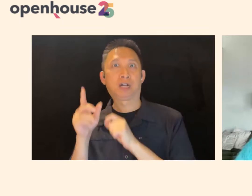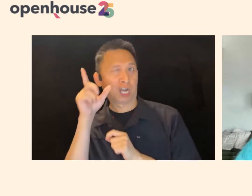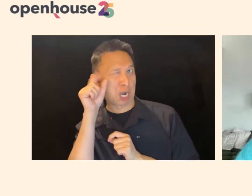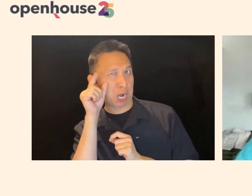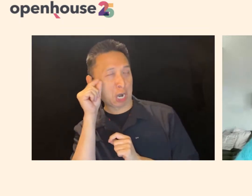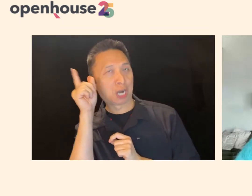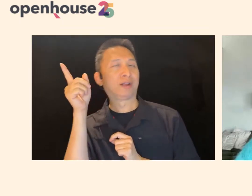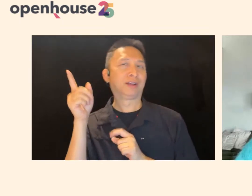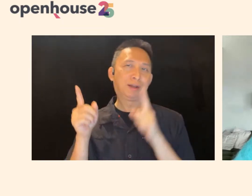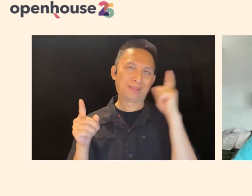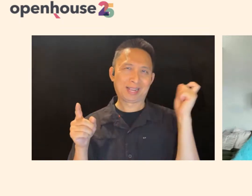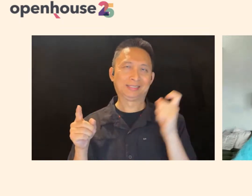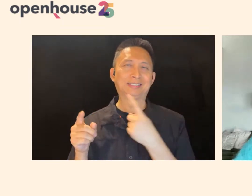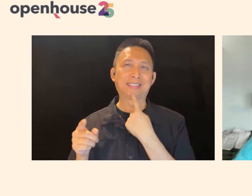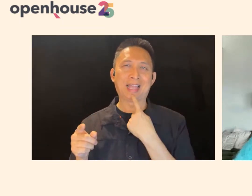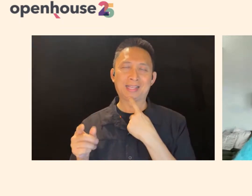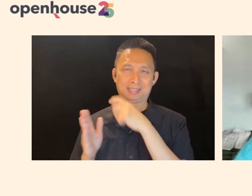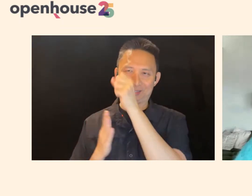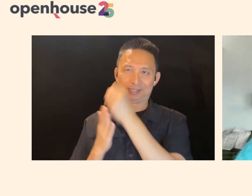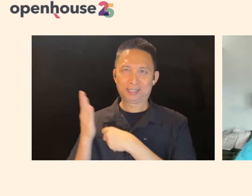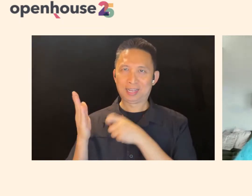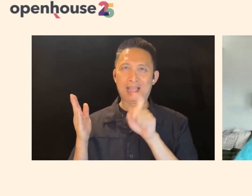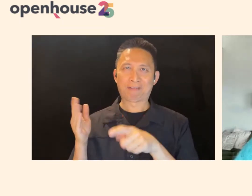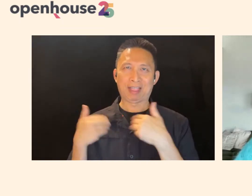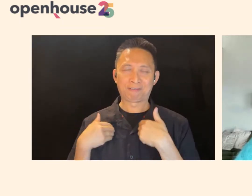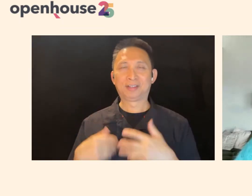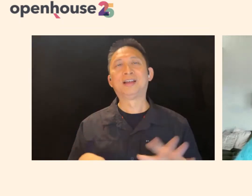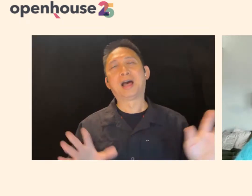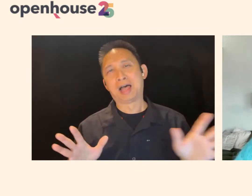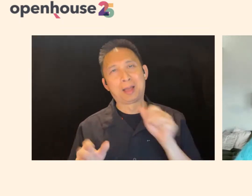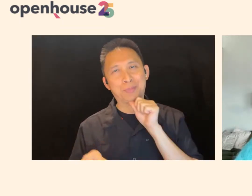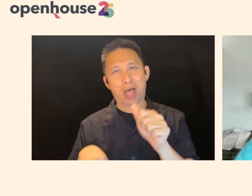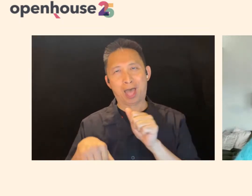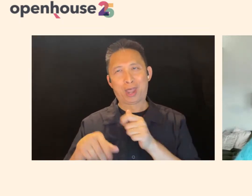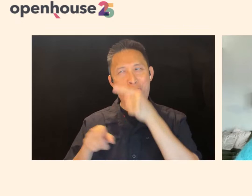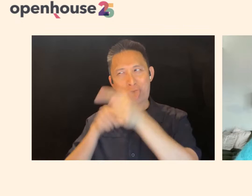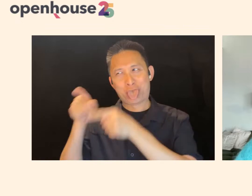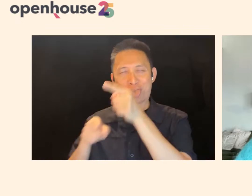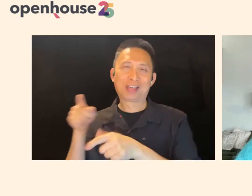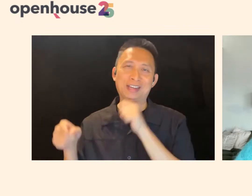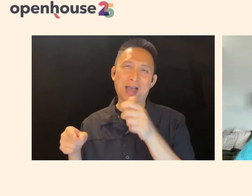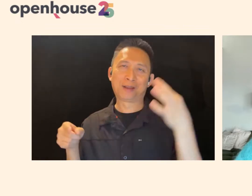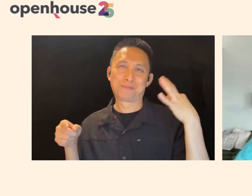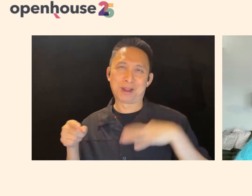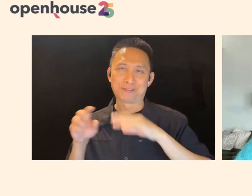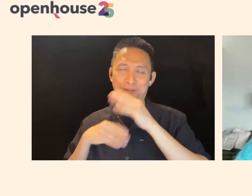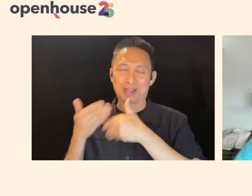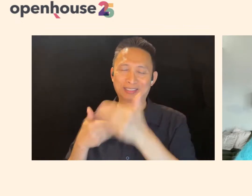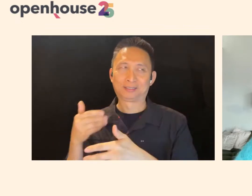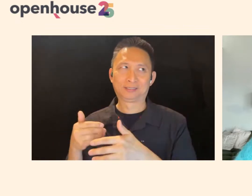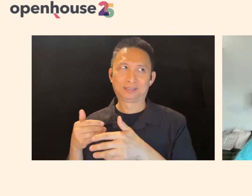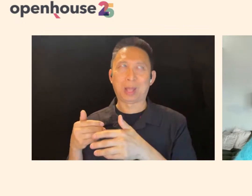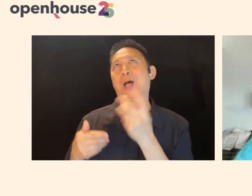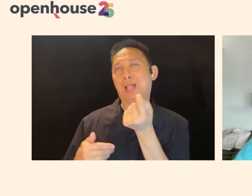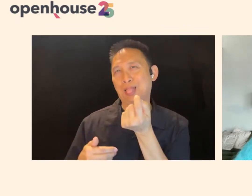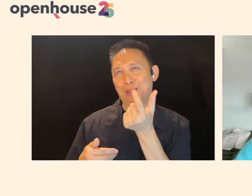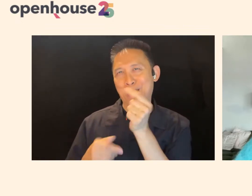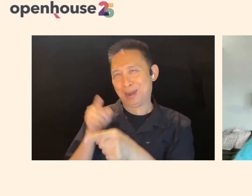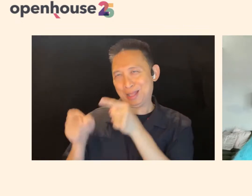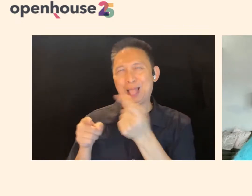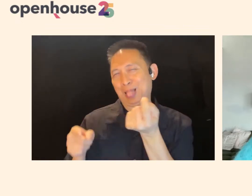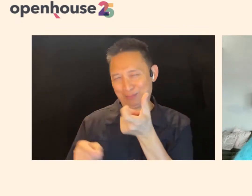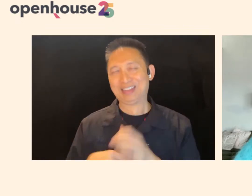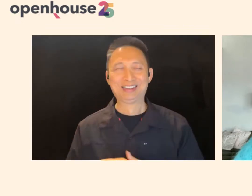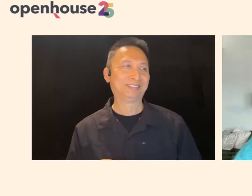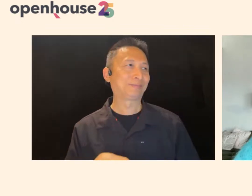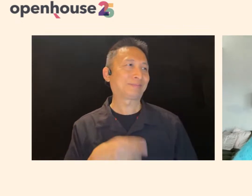their structure or their structure mission. No shade to nonprofit processes. Yeah, little shade to nonprofit processes. A little shade. A little Yeah,